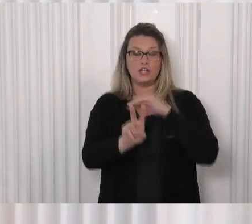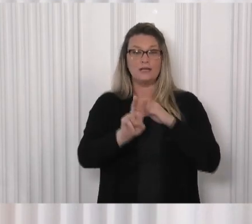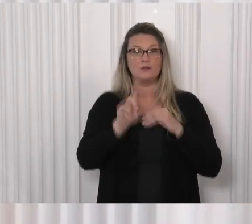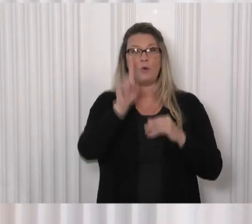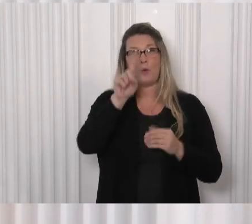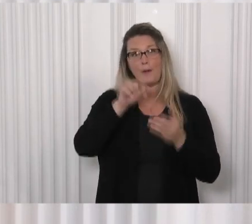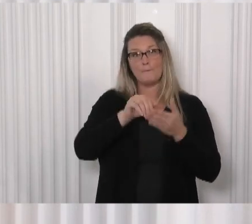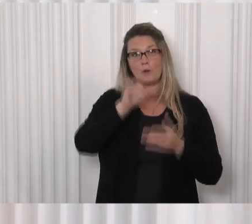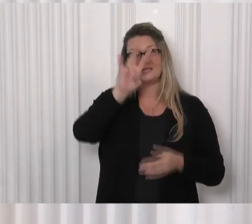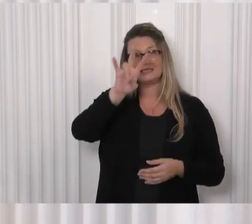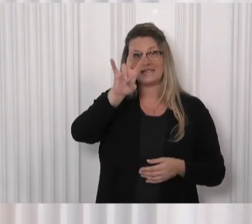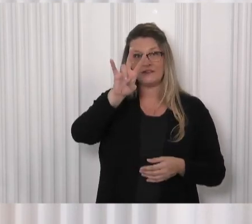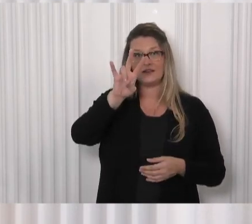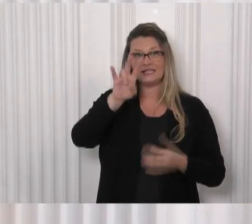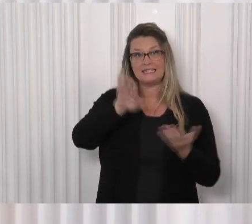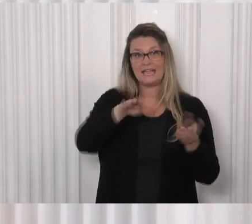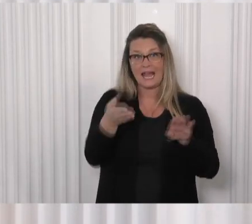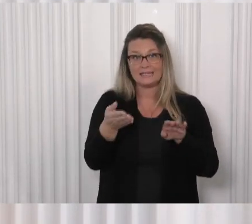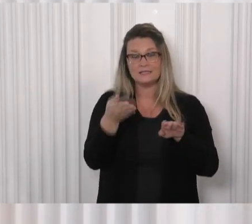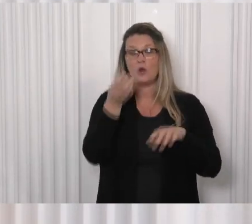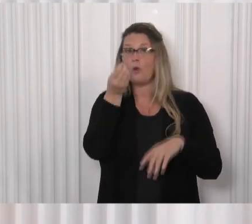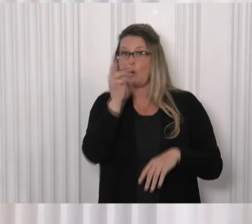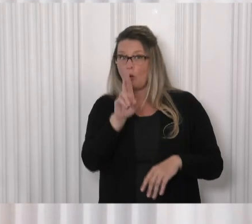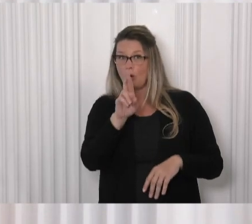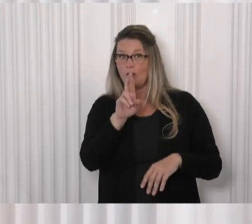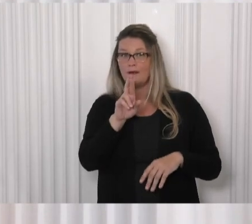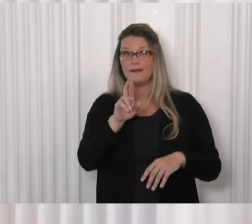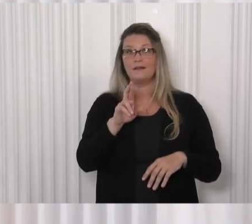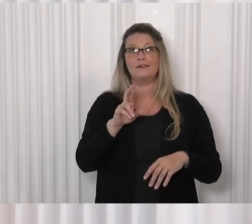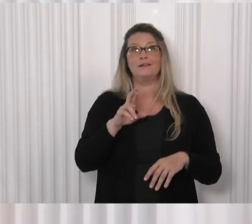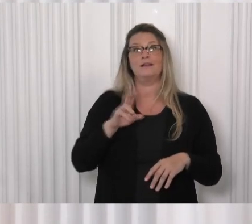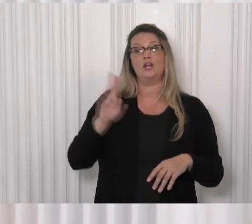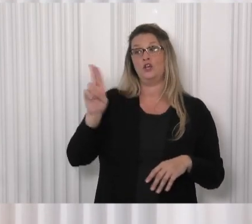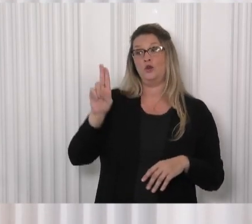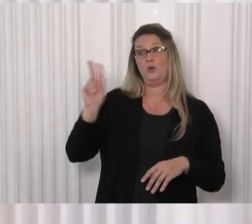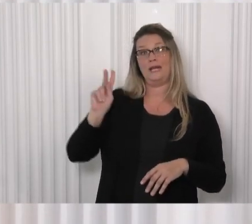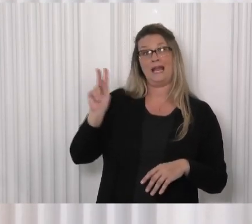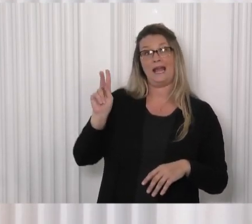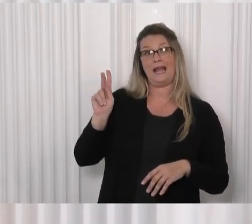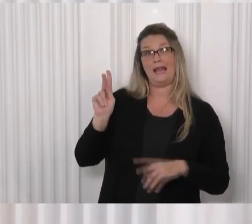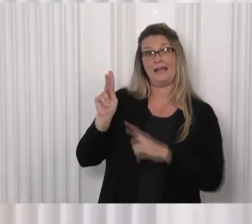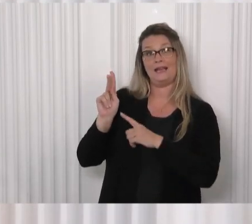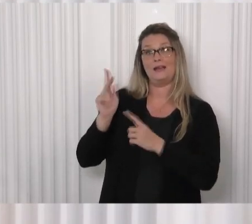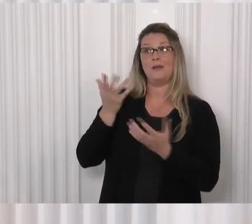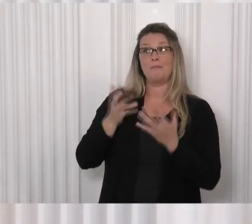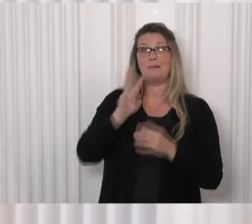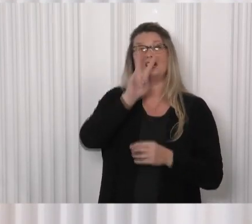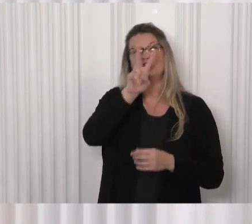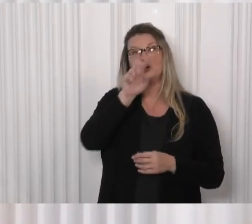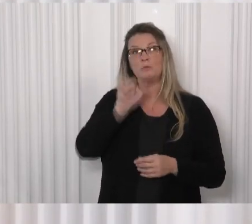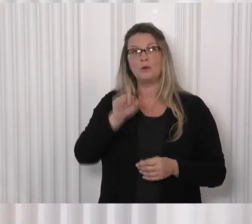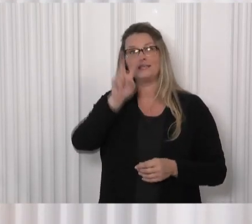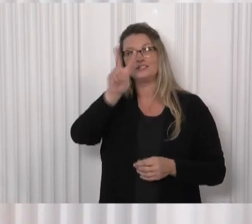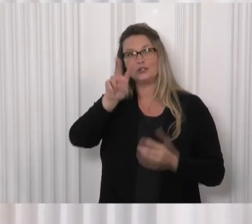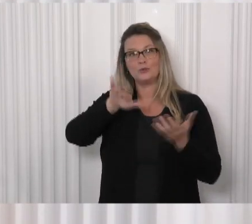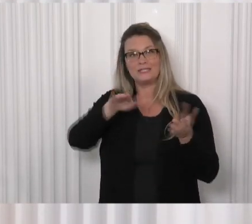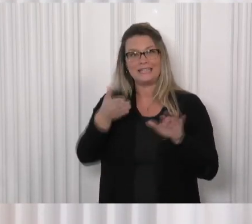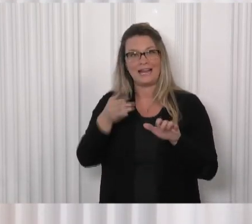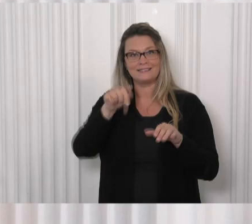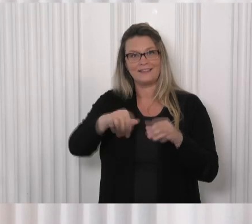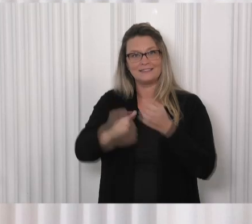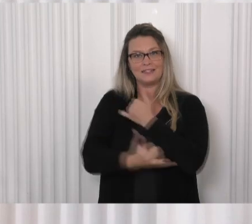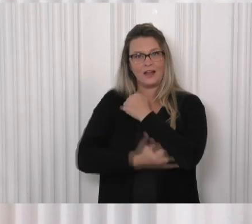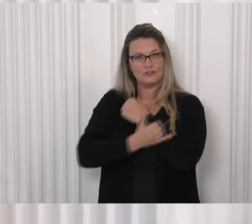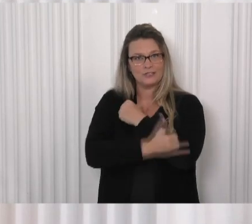1.7 million deaths, or a projection from the United Kingdom modeling group that said it could be 2.2 million deaths in this country,